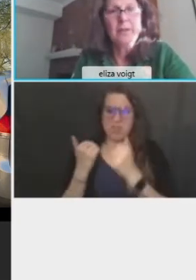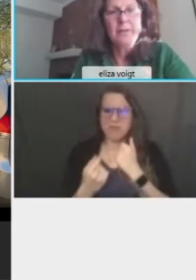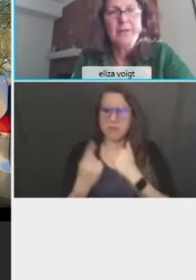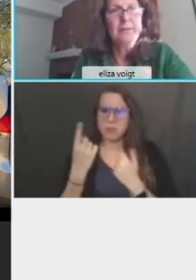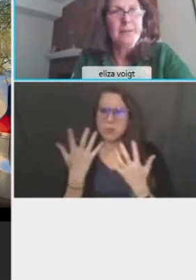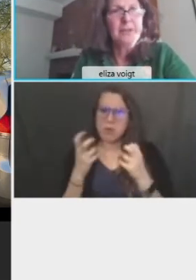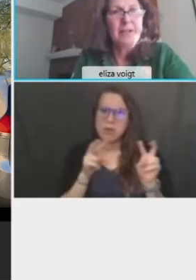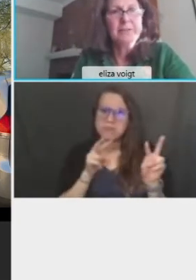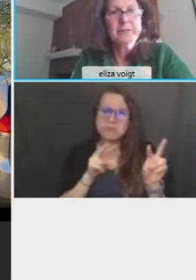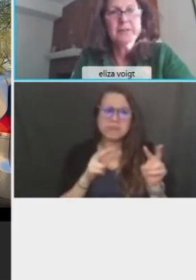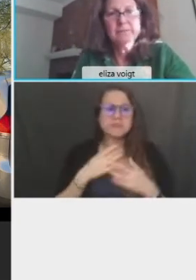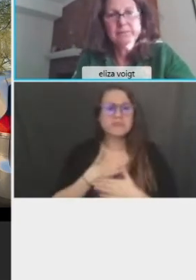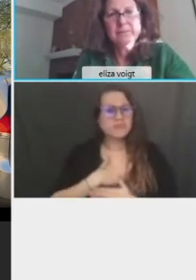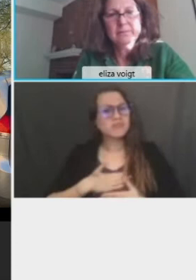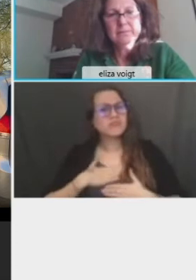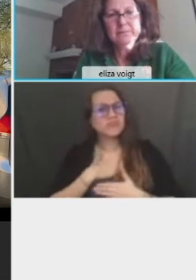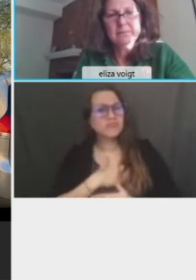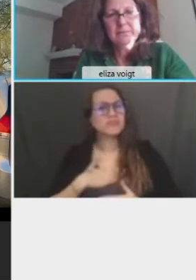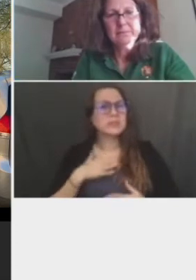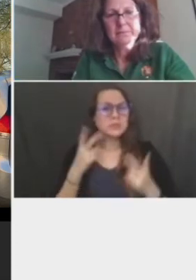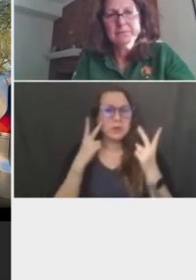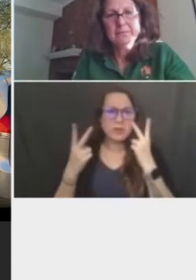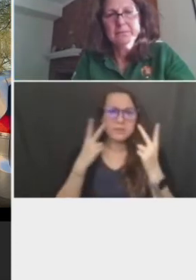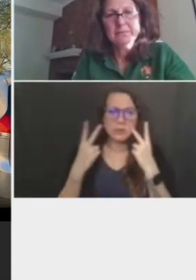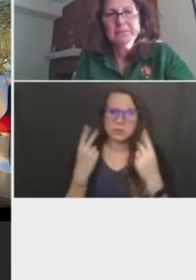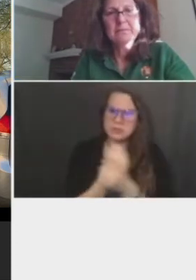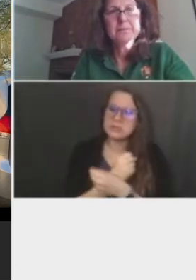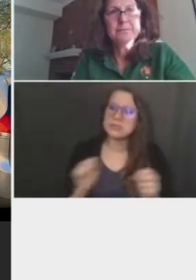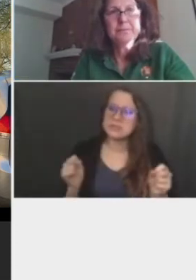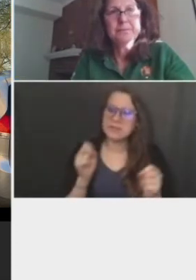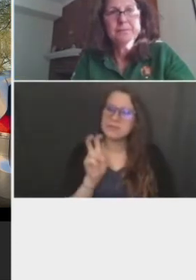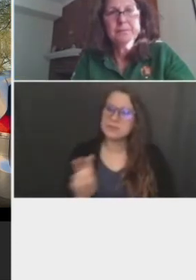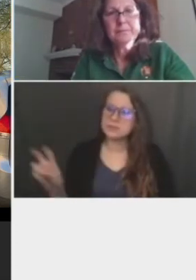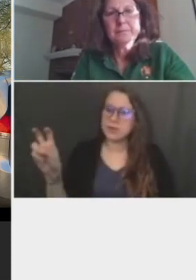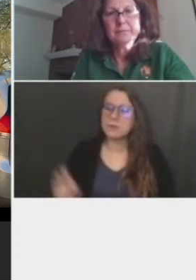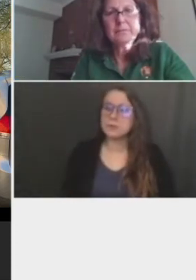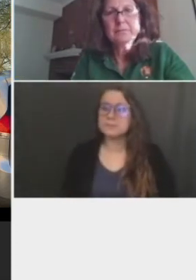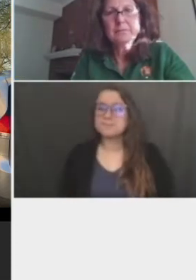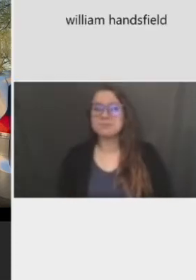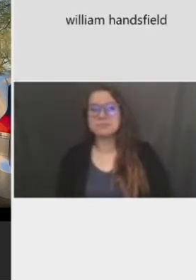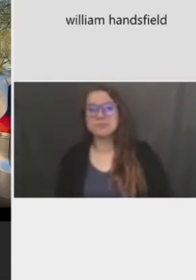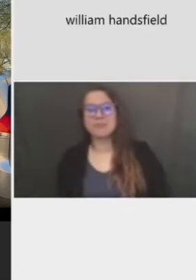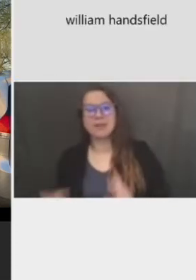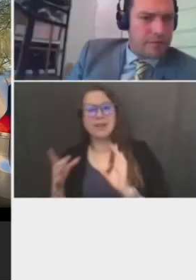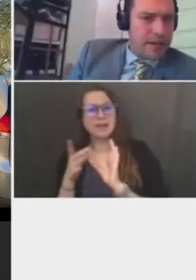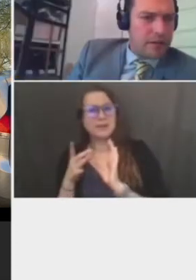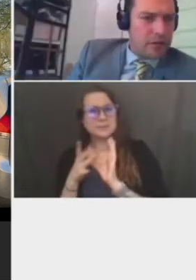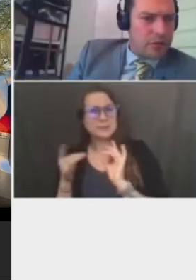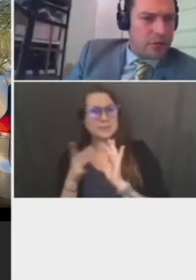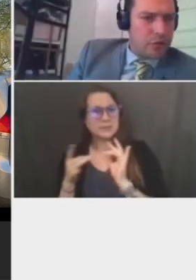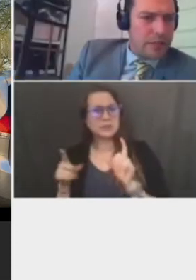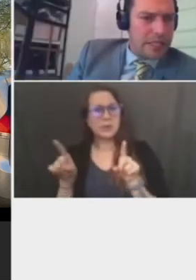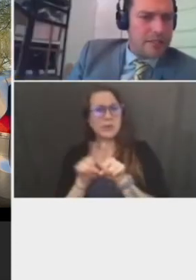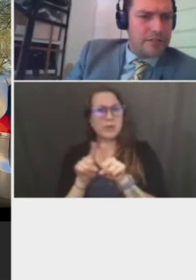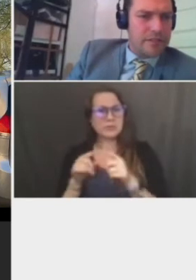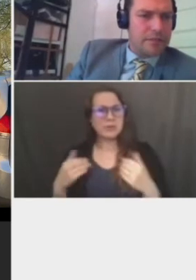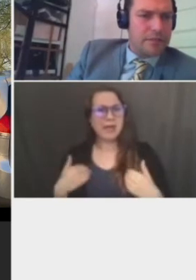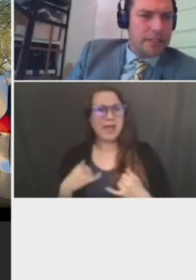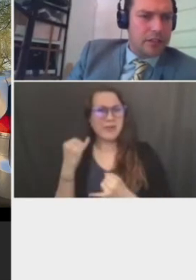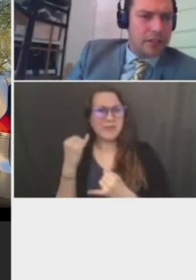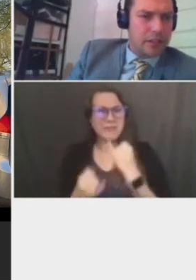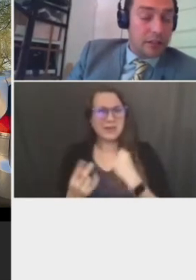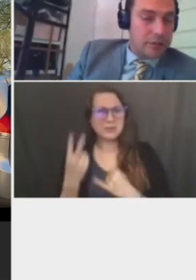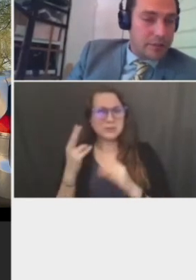views as well as safely travel. And I think just to call it out, we also have our final 2 meetings